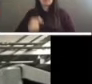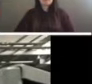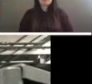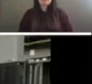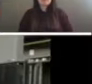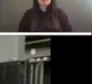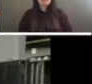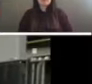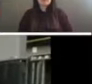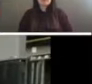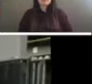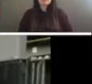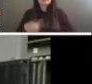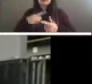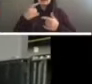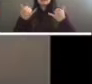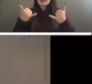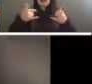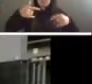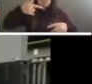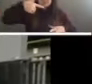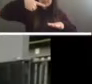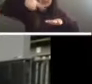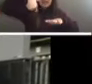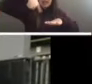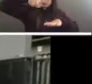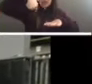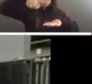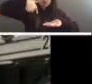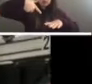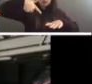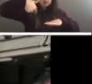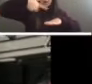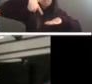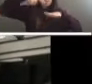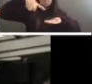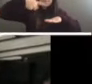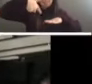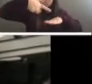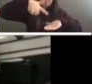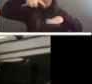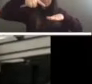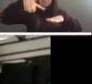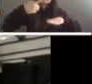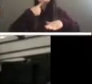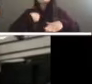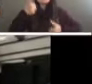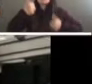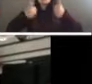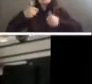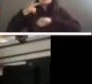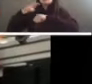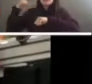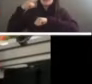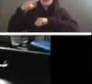A laser array scans the barcode on bag tags. It tells us what airline it's going to, what